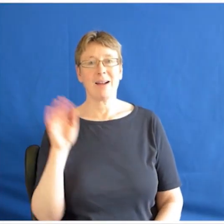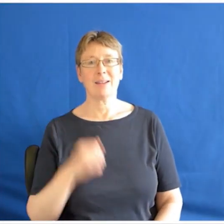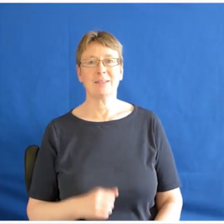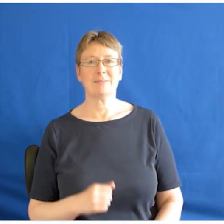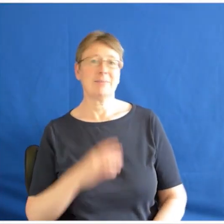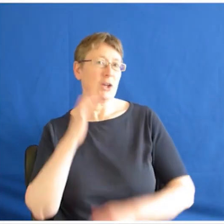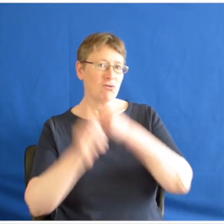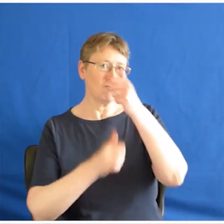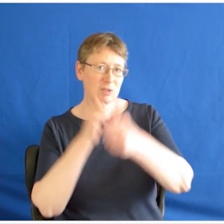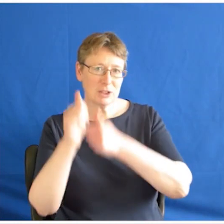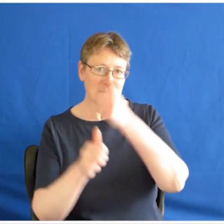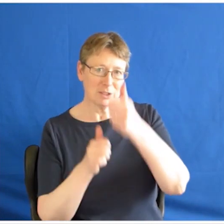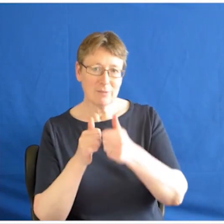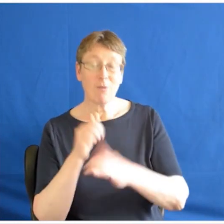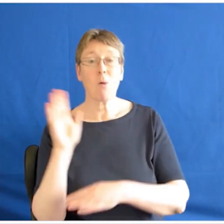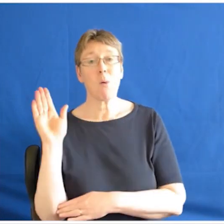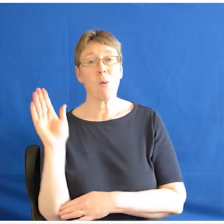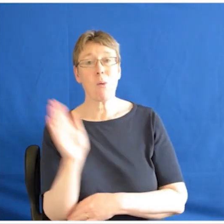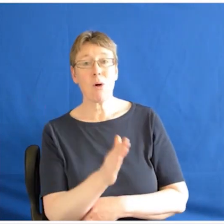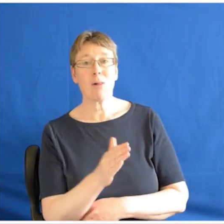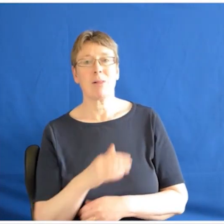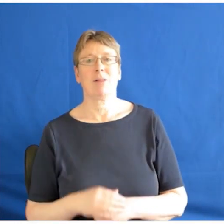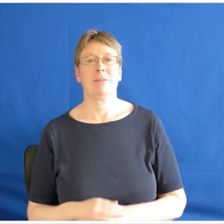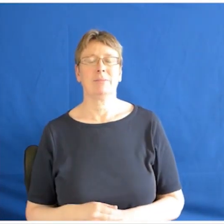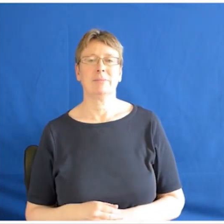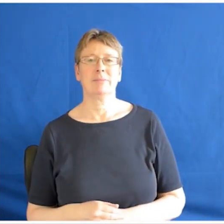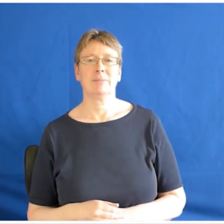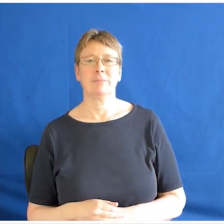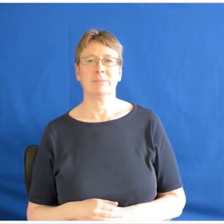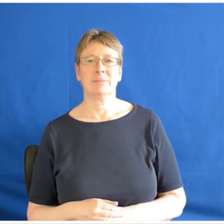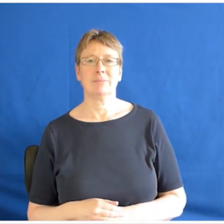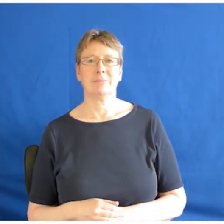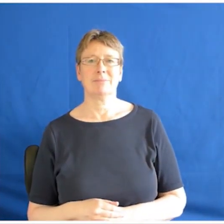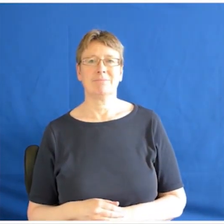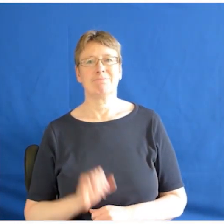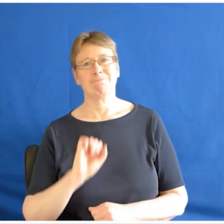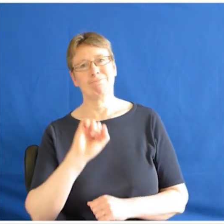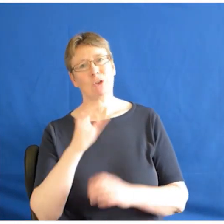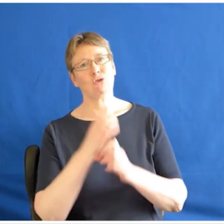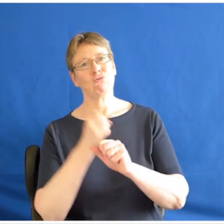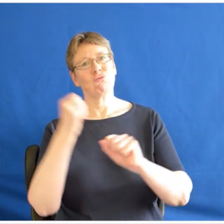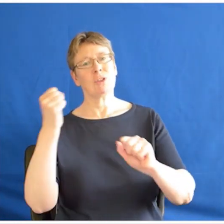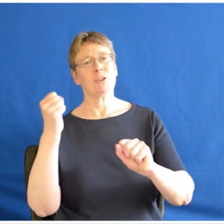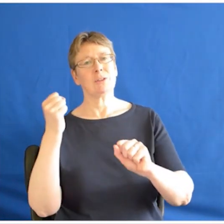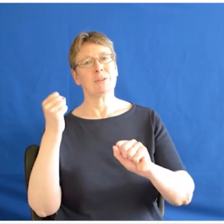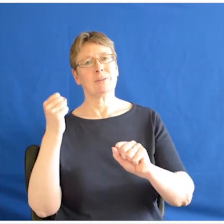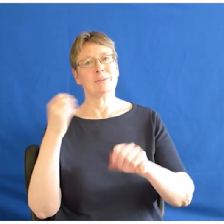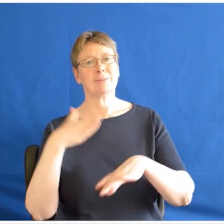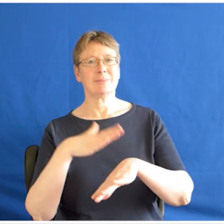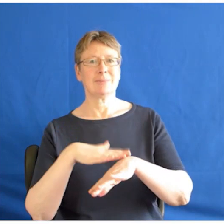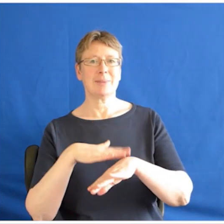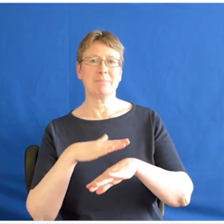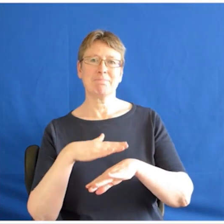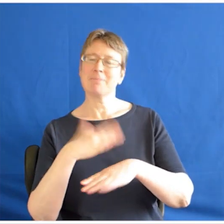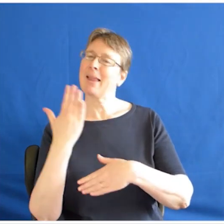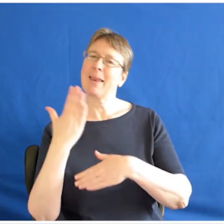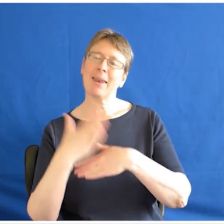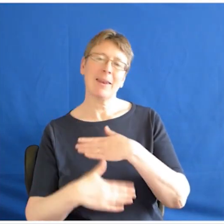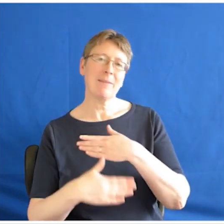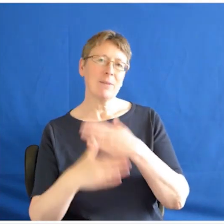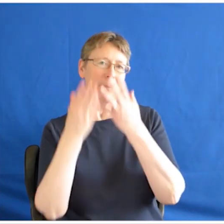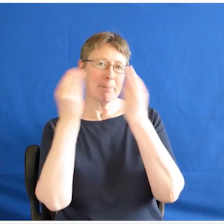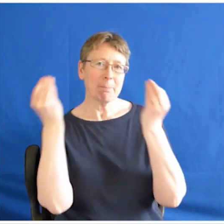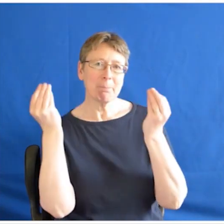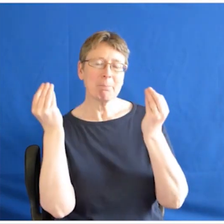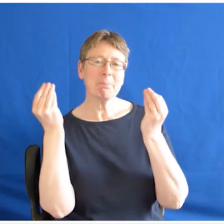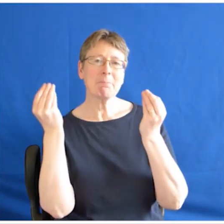Hi, congratulations to all of you. Your graduation is a moment you'll never